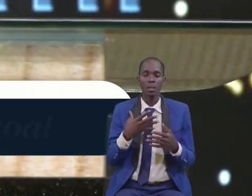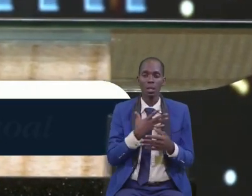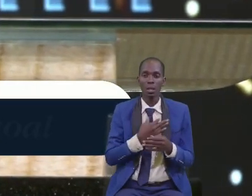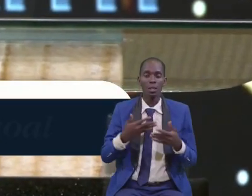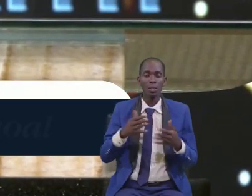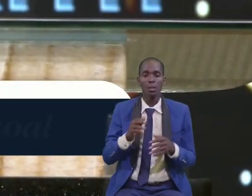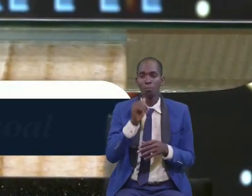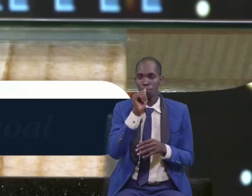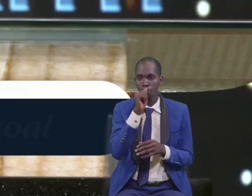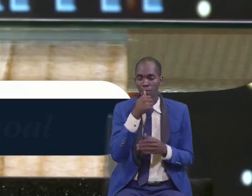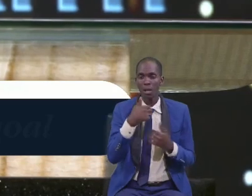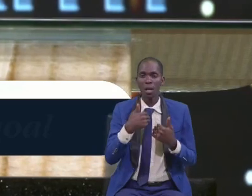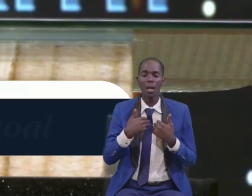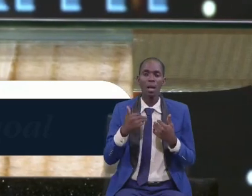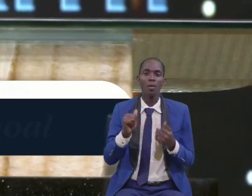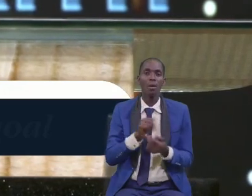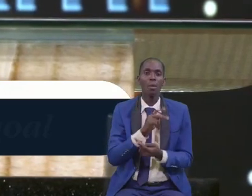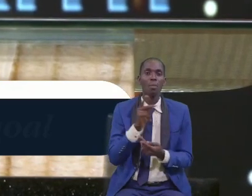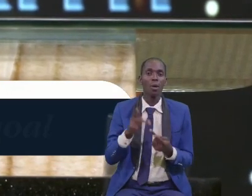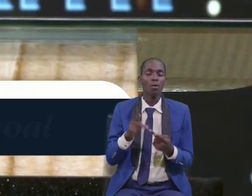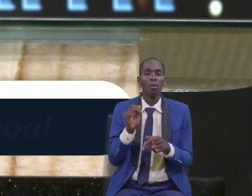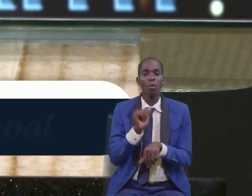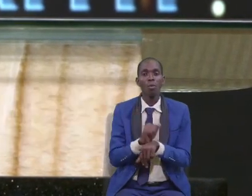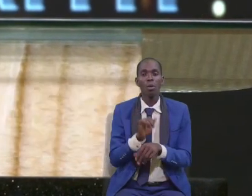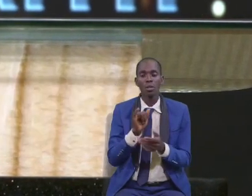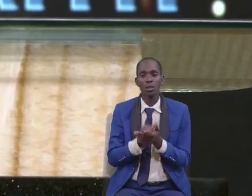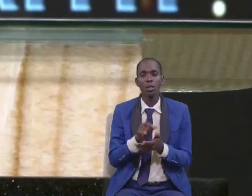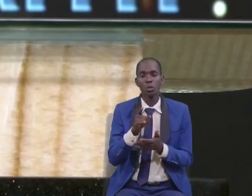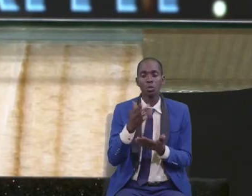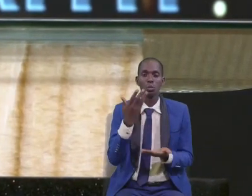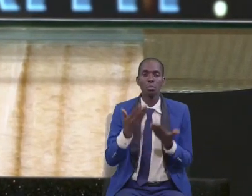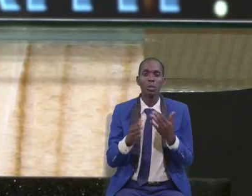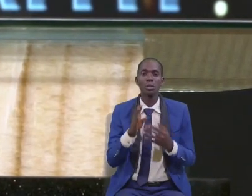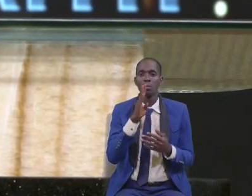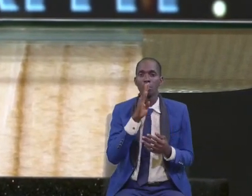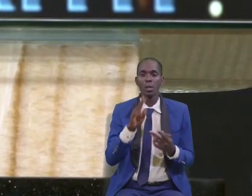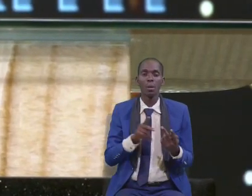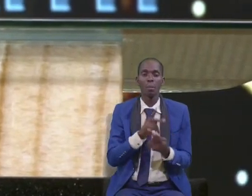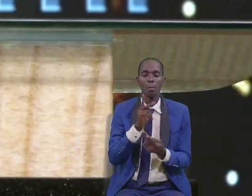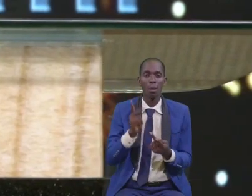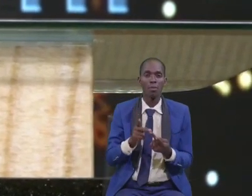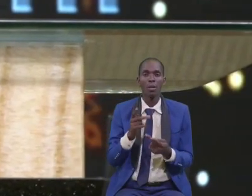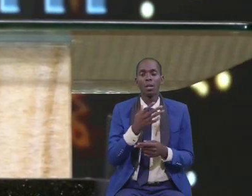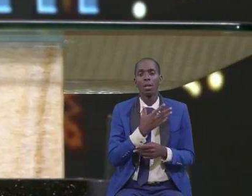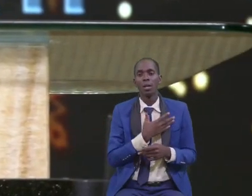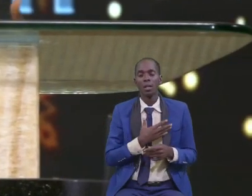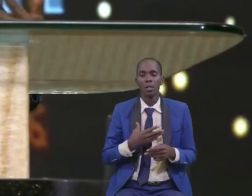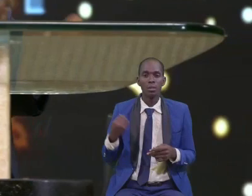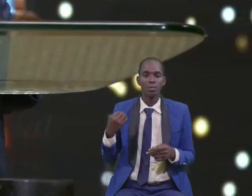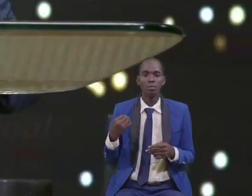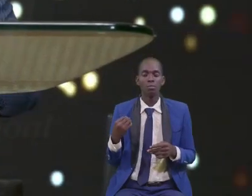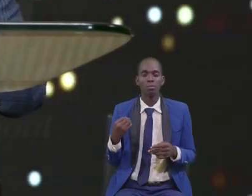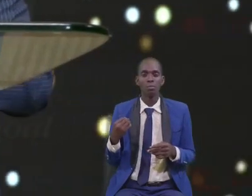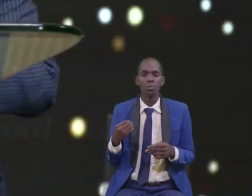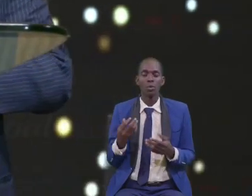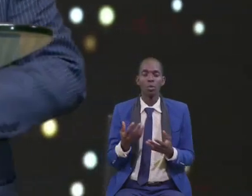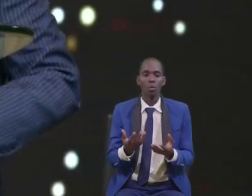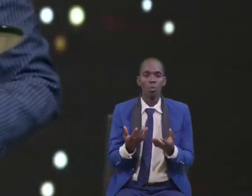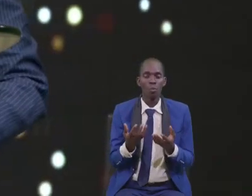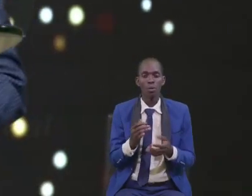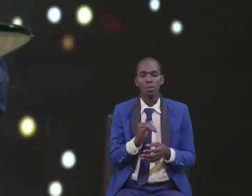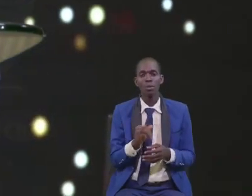a perfect work, that ye may be perfect and entire and